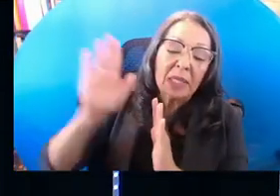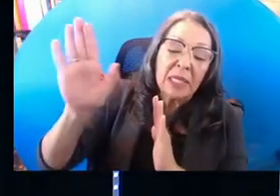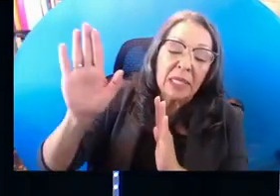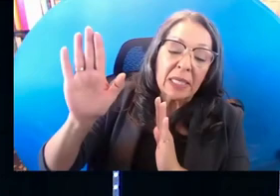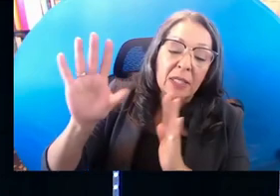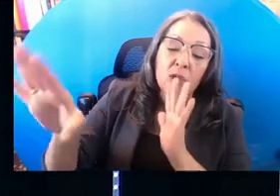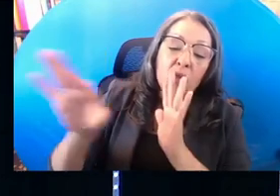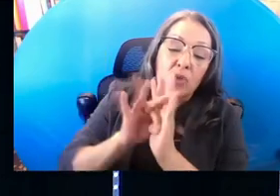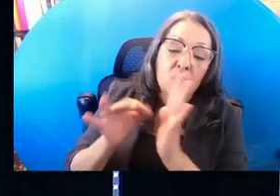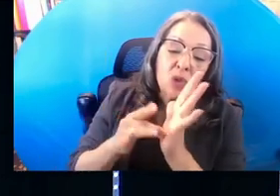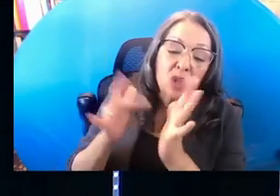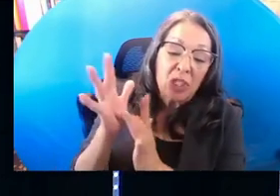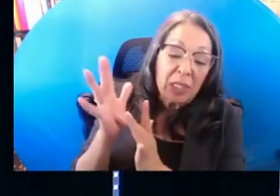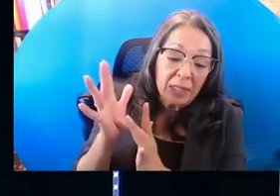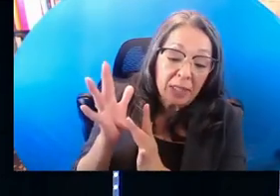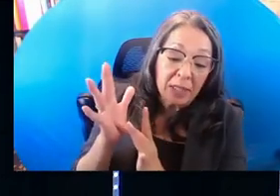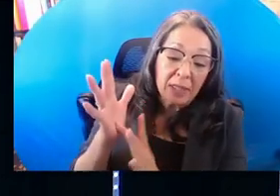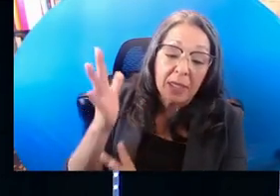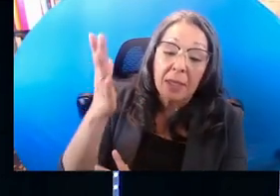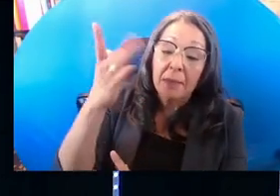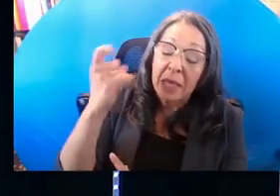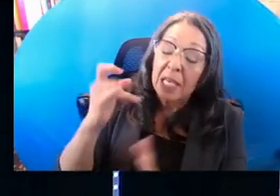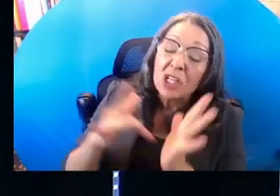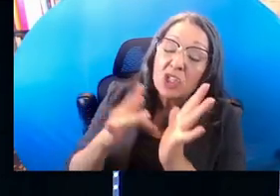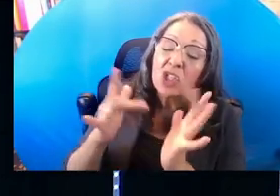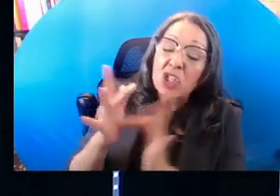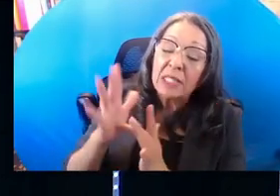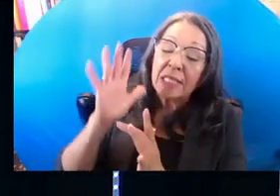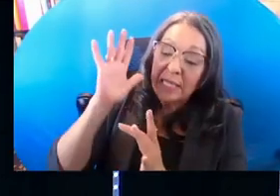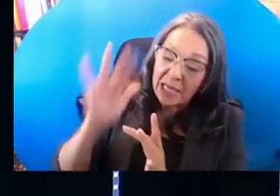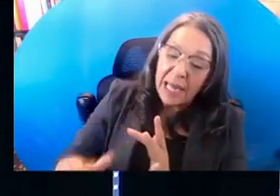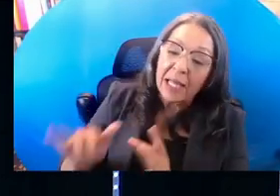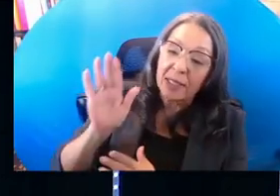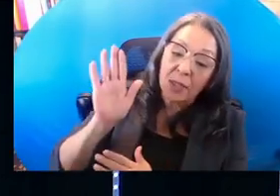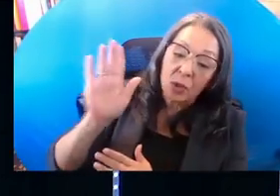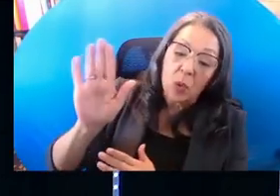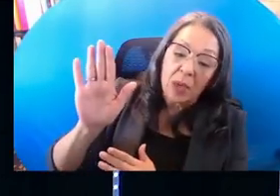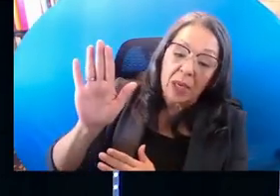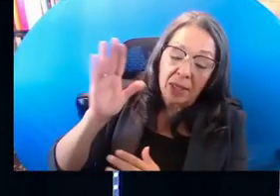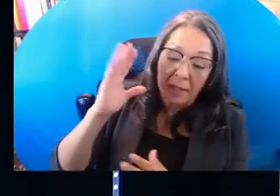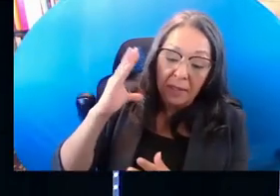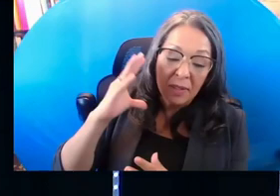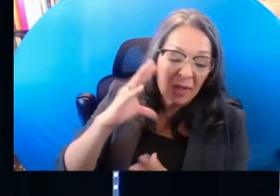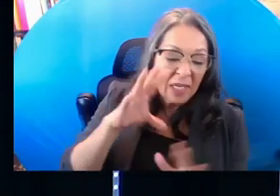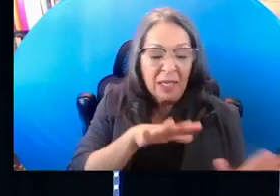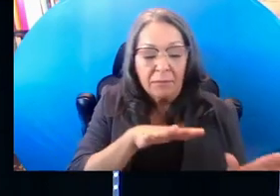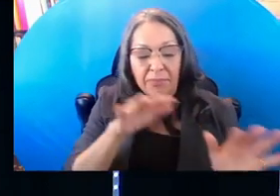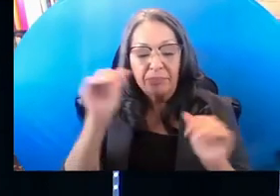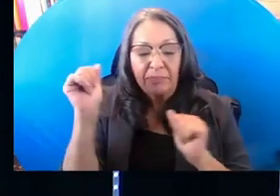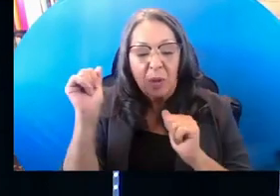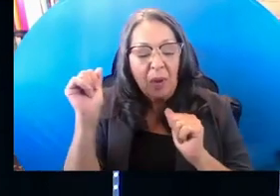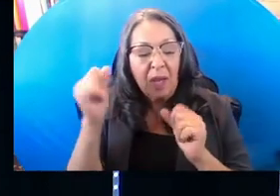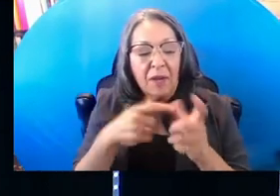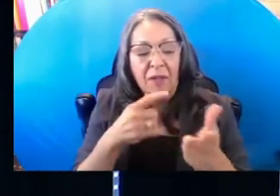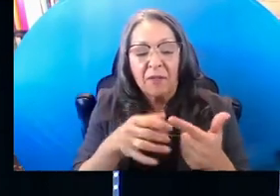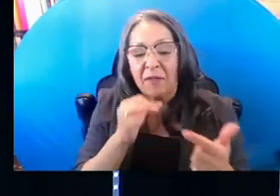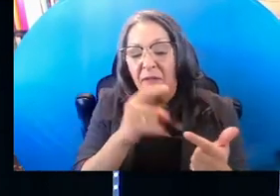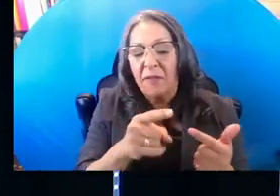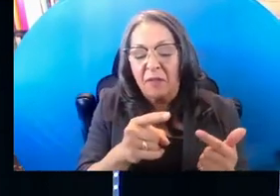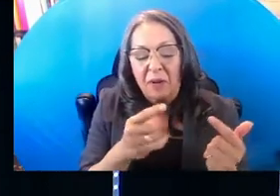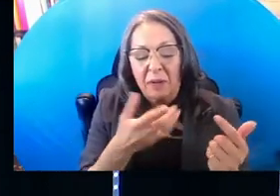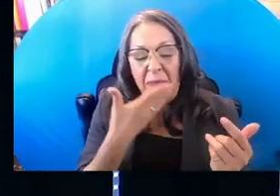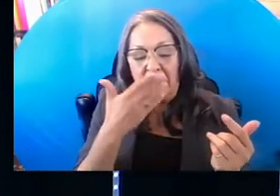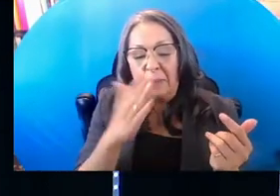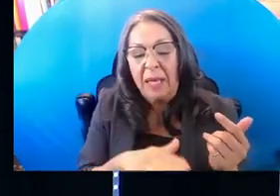Jesus. Because Jesus is the way. He is the way out. And it's available for us every single